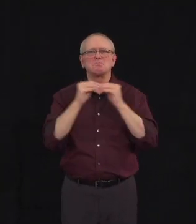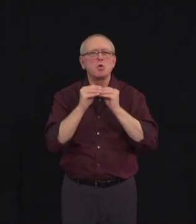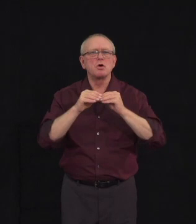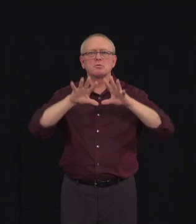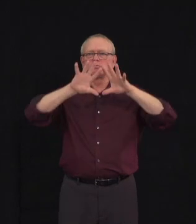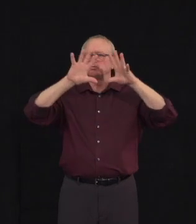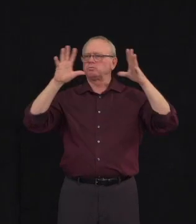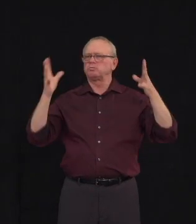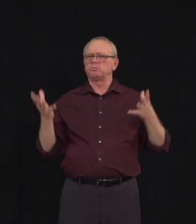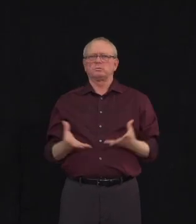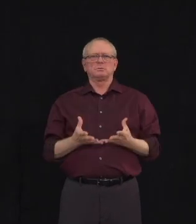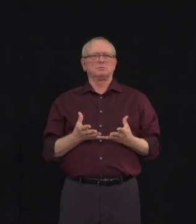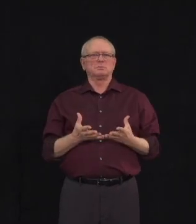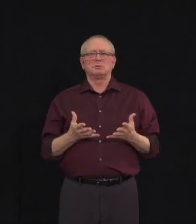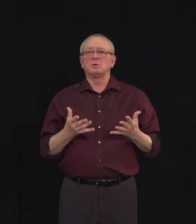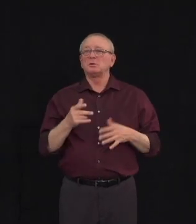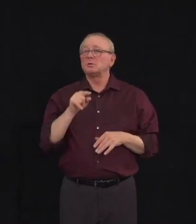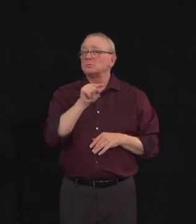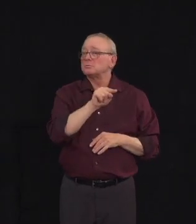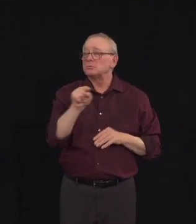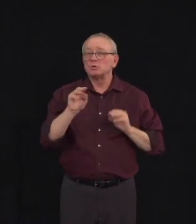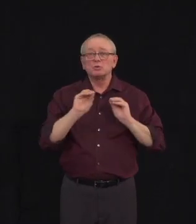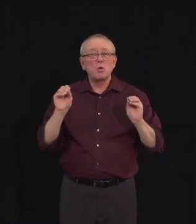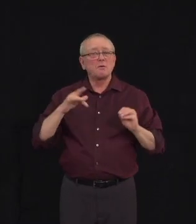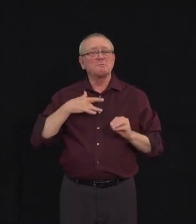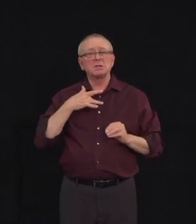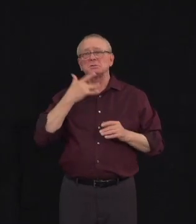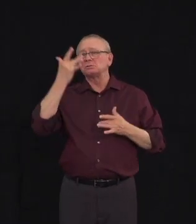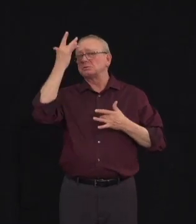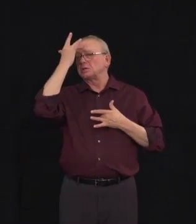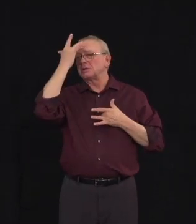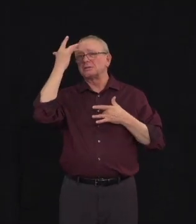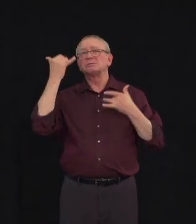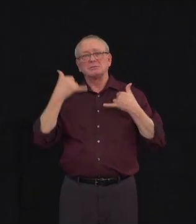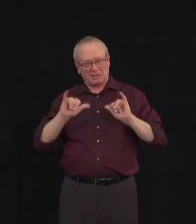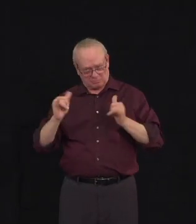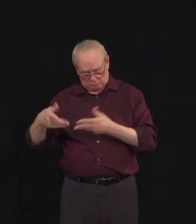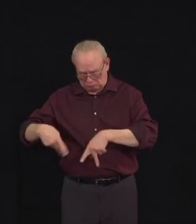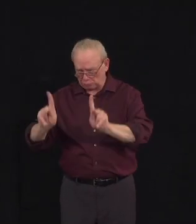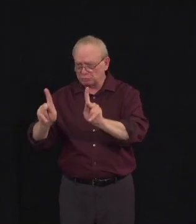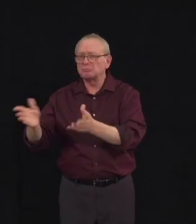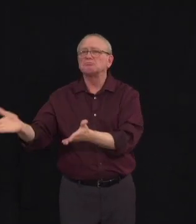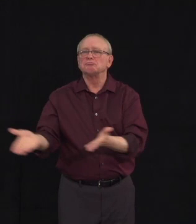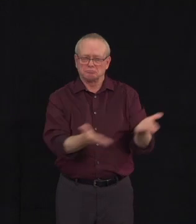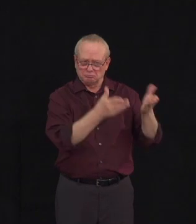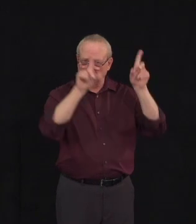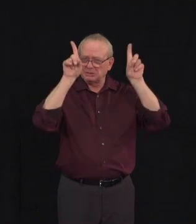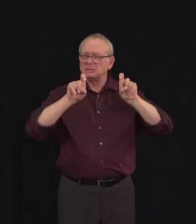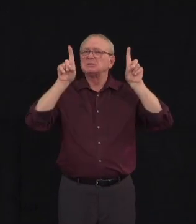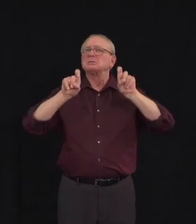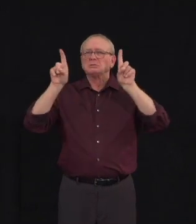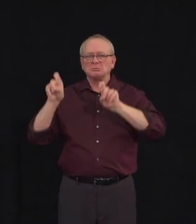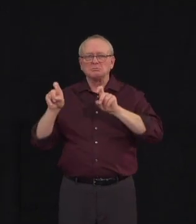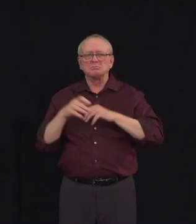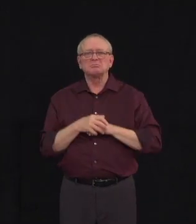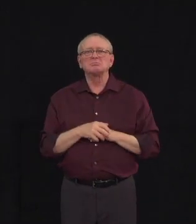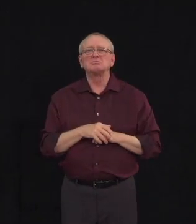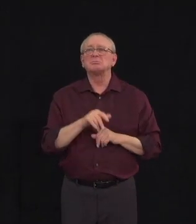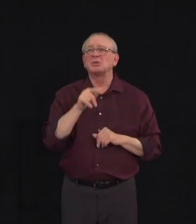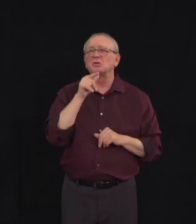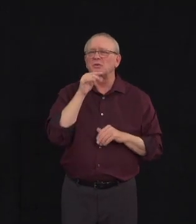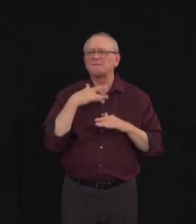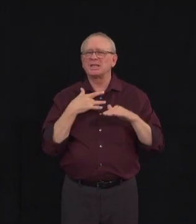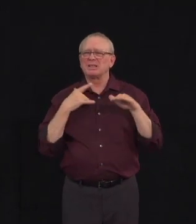those people who don't have symptoms, and providing temporary housing for isolation or other needed supports for anyone who's at